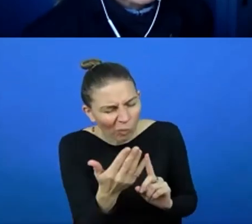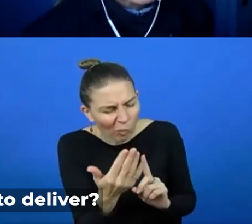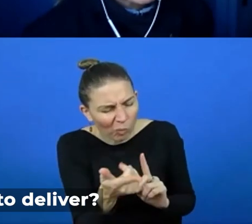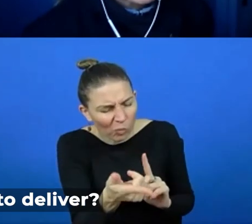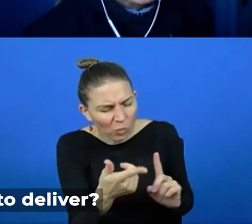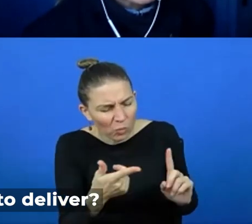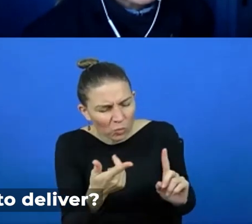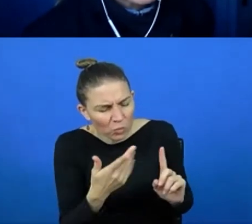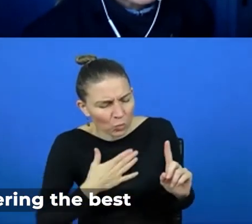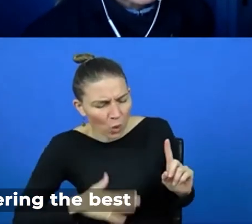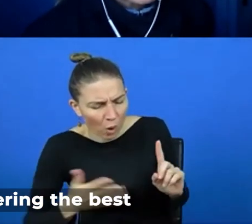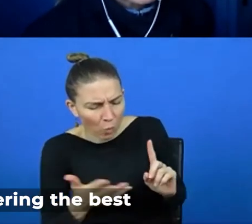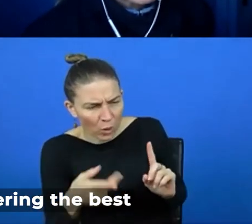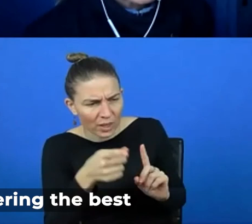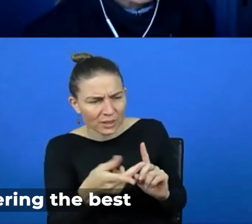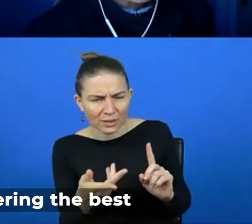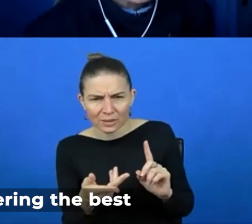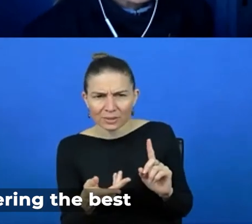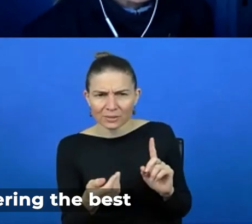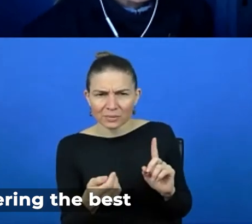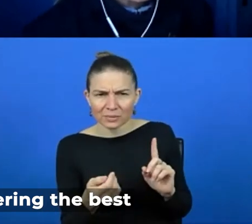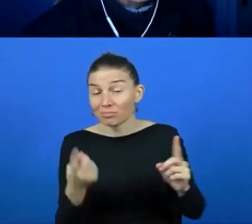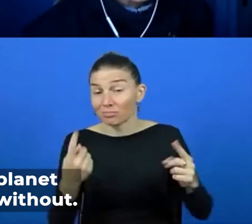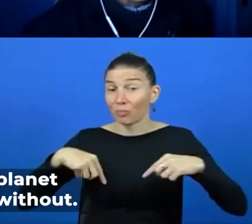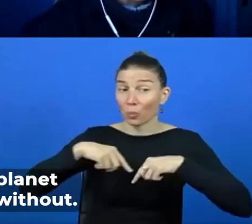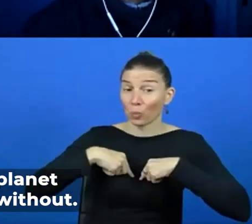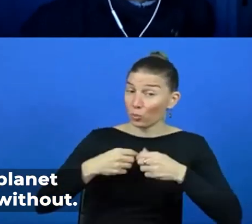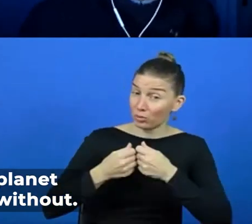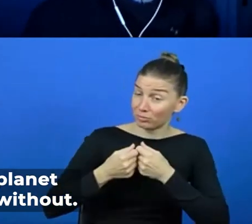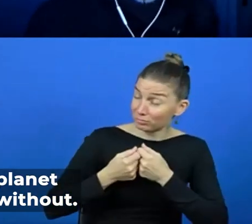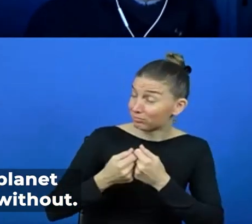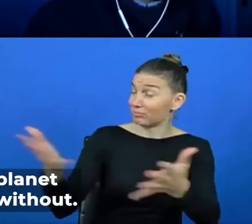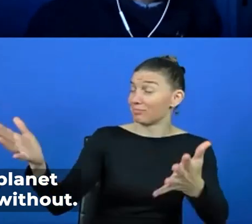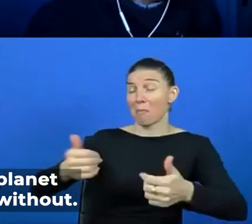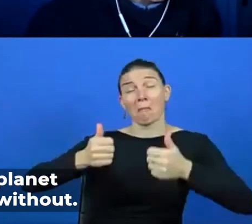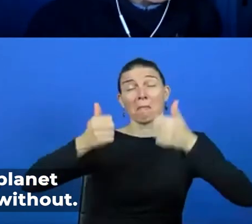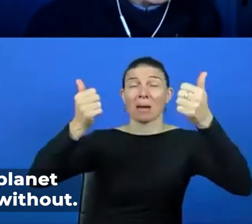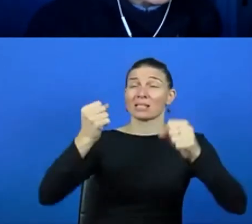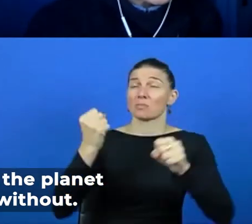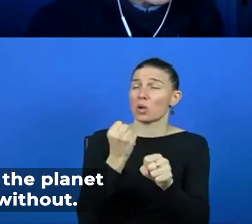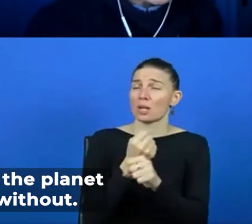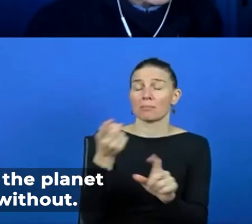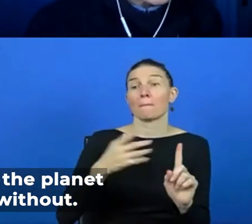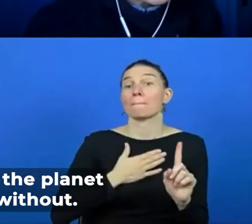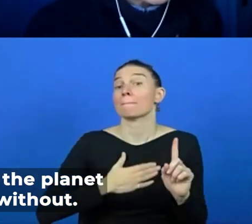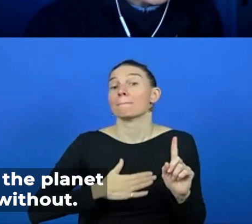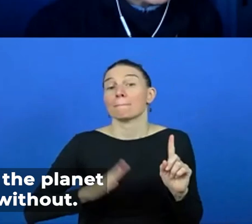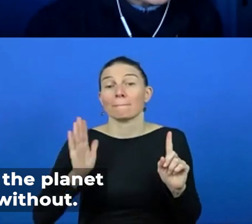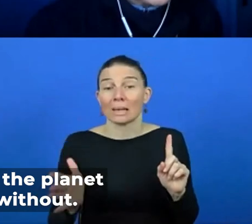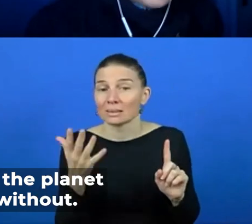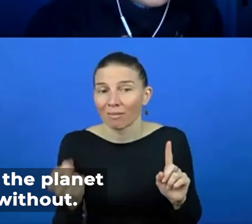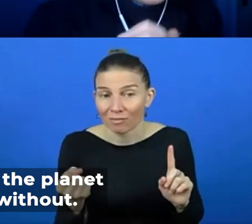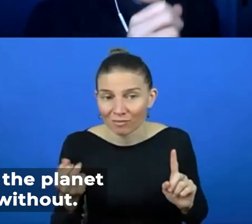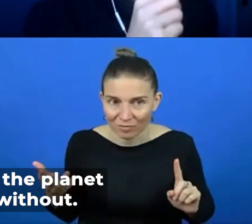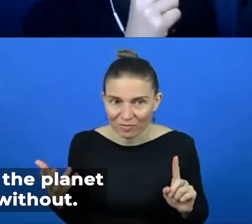about? What are we trying to deliver? Well, we're delivering the best product on the planet that you can't do without, the best services on the planet that